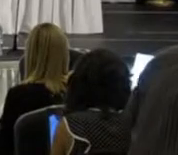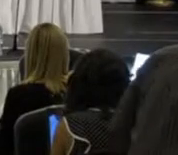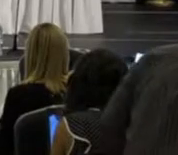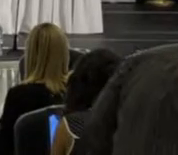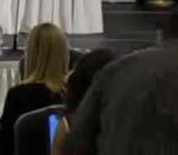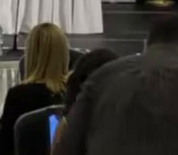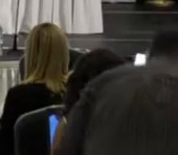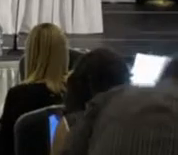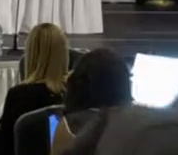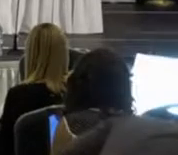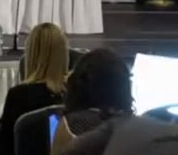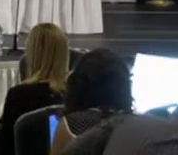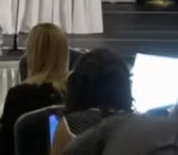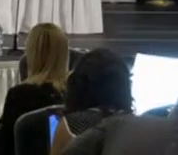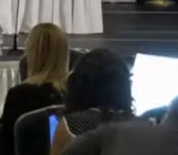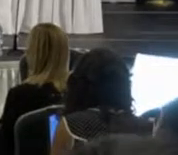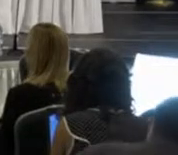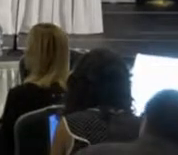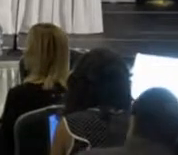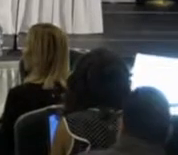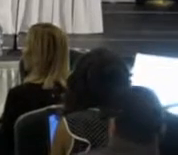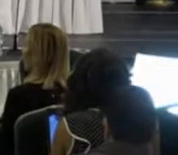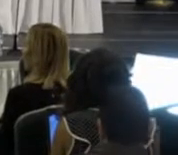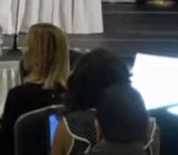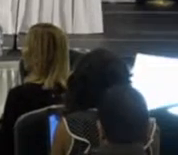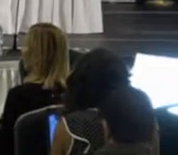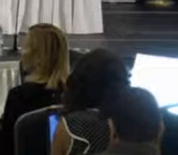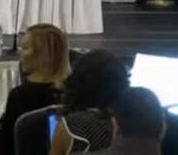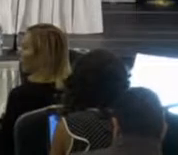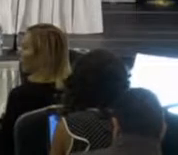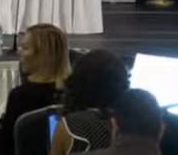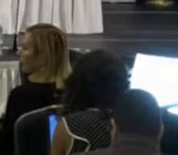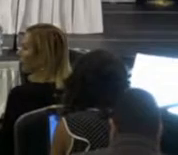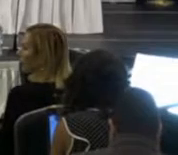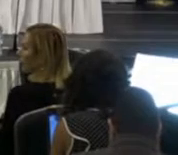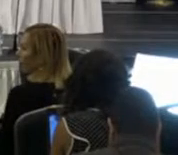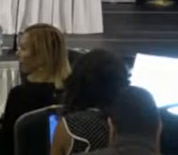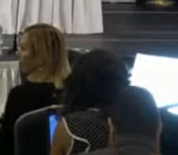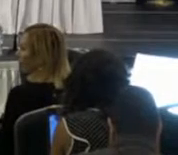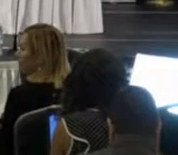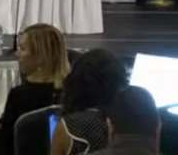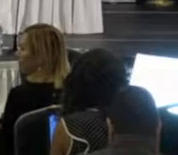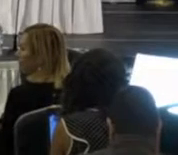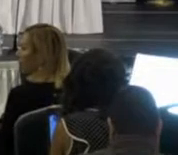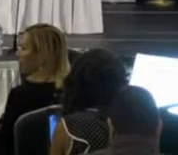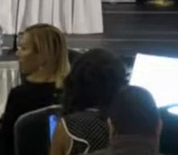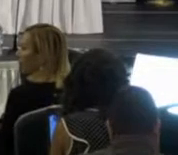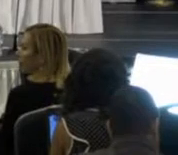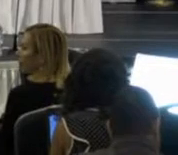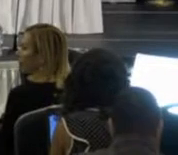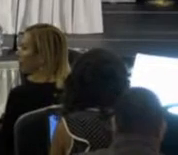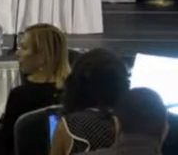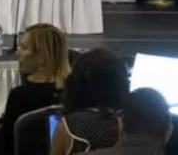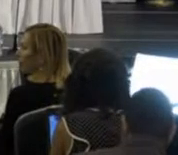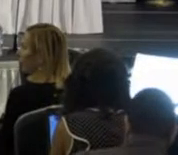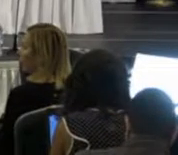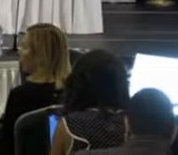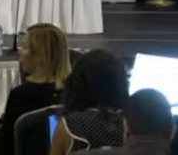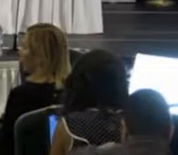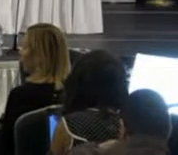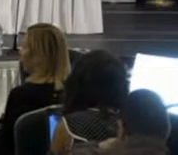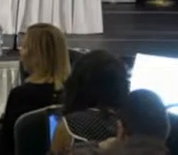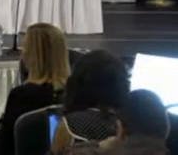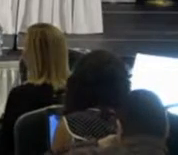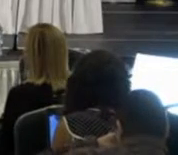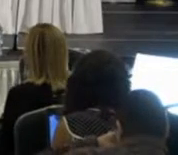Biggs. Present. Thank you. We have a quorum. So now let's call the meeting to